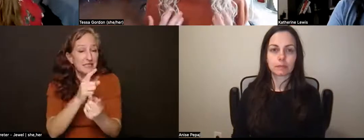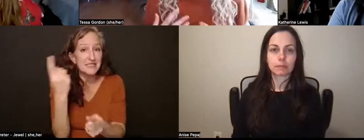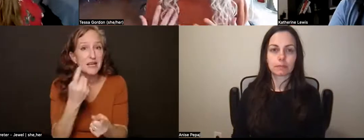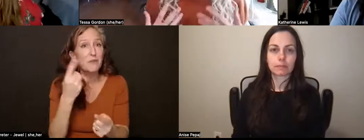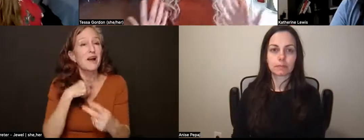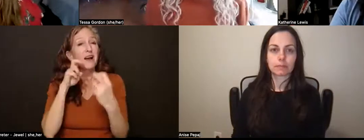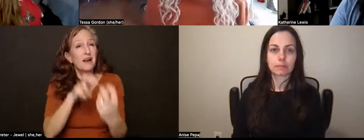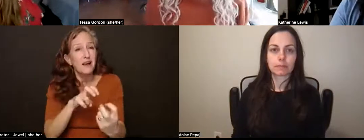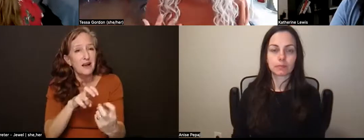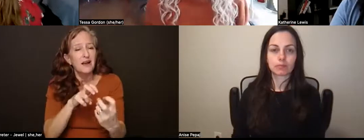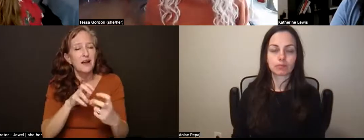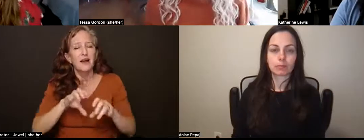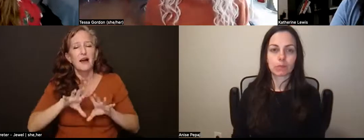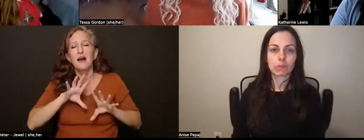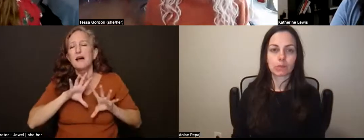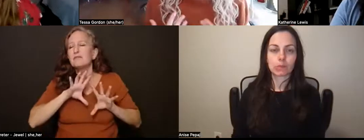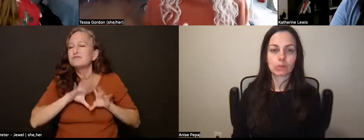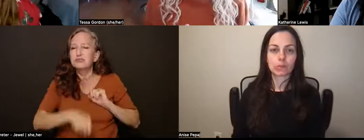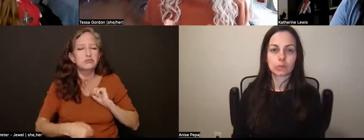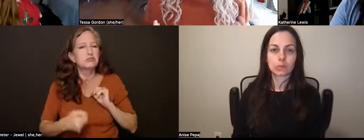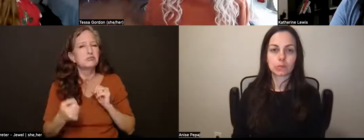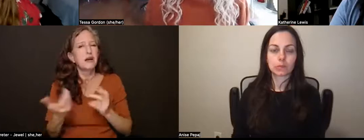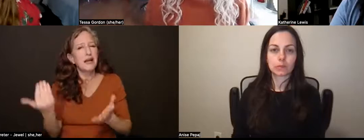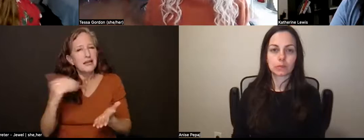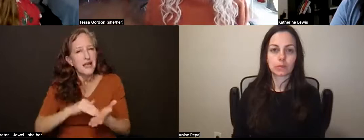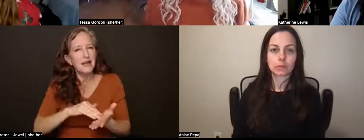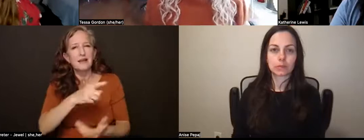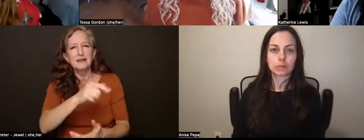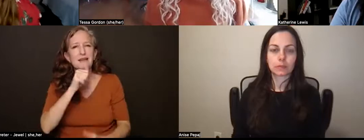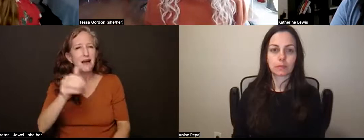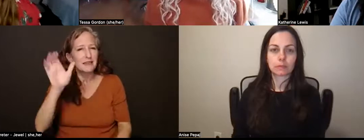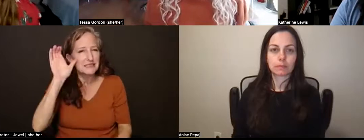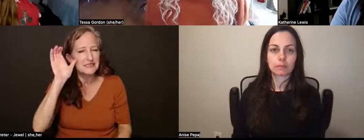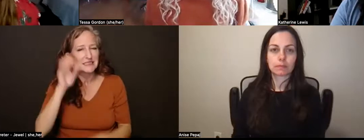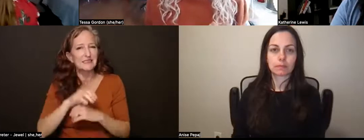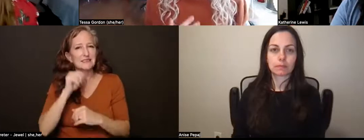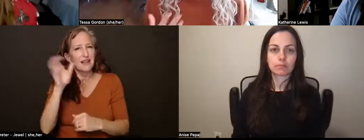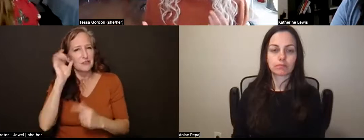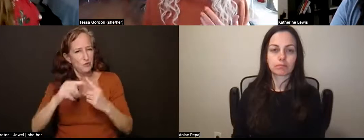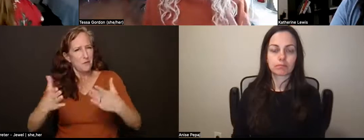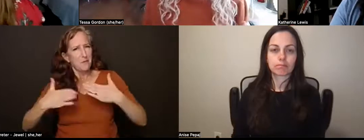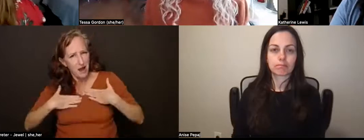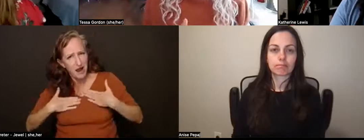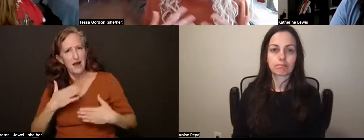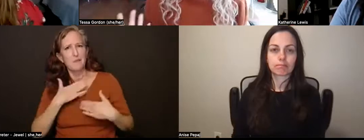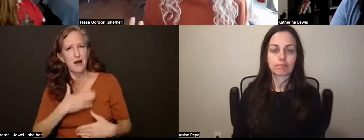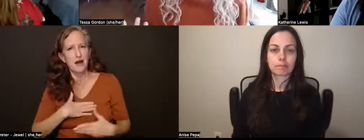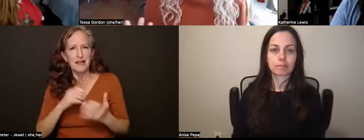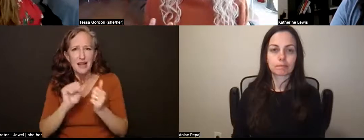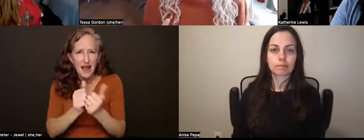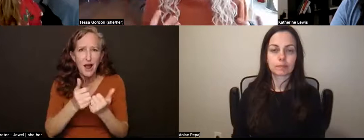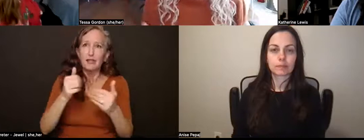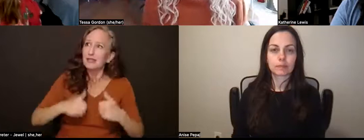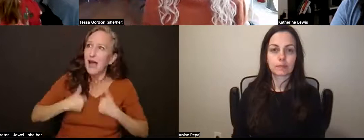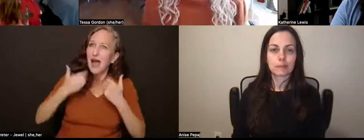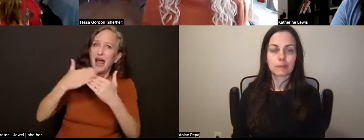heartbroken. And again, just one more area where no one was listening to my experience in my body, and feeling like, how was I going to navigate the rest of my life not